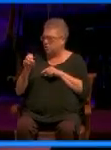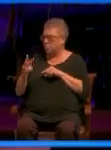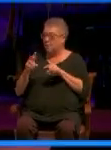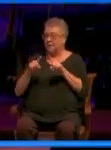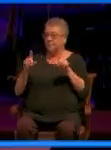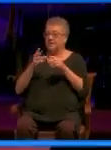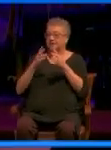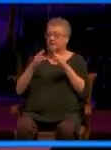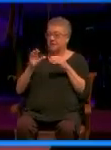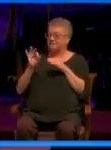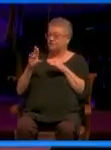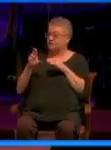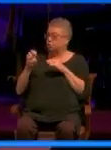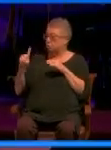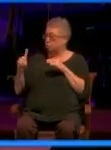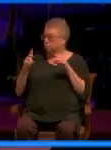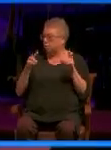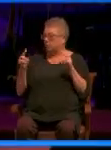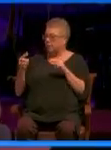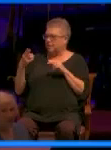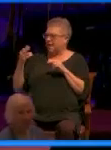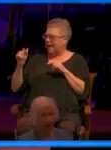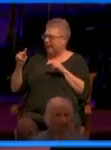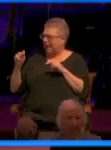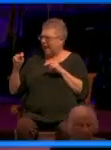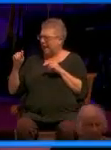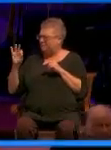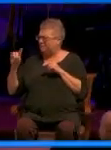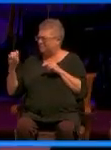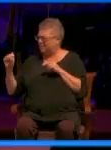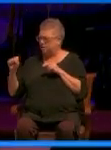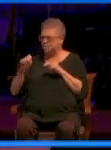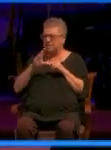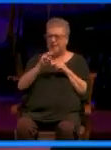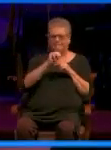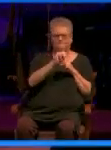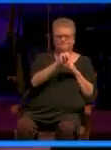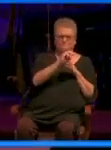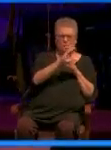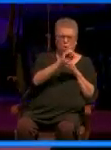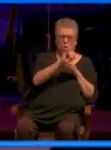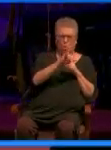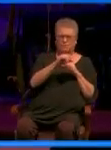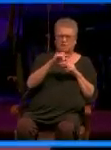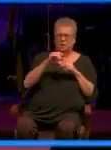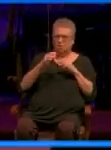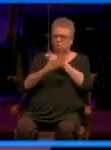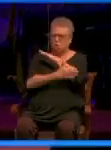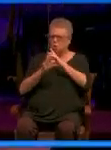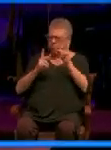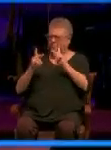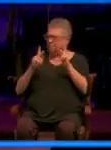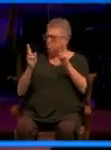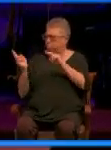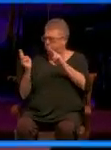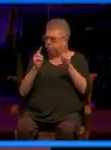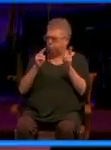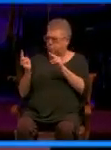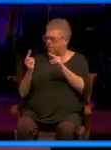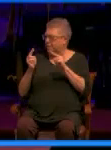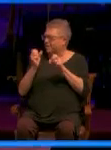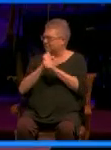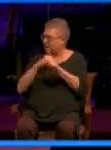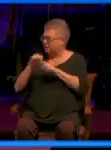and families such as the Hatfields and the McCoys, or you might think of the poetry of Romeo and Juliet and the